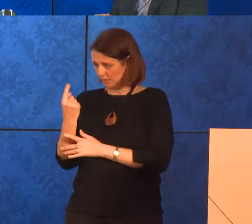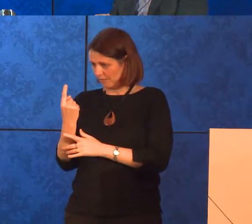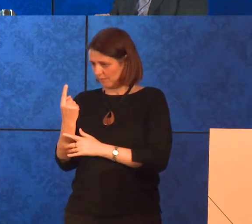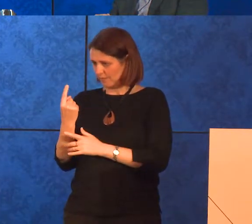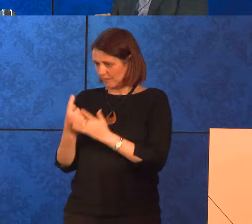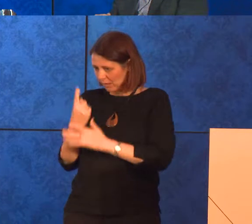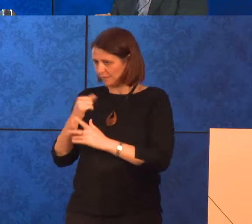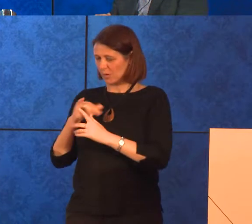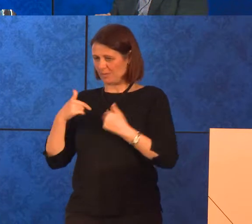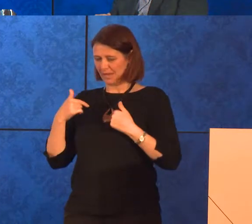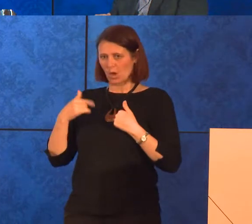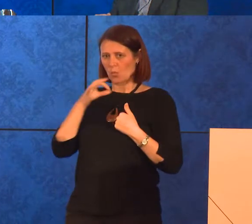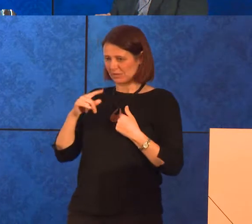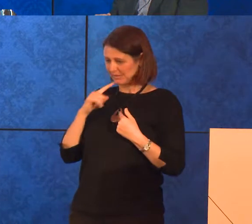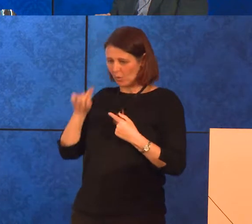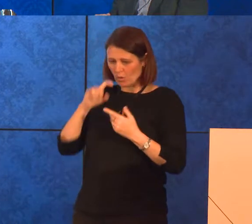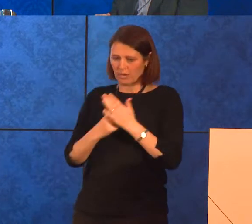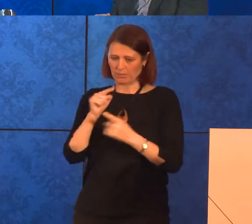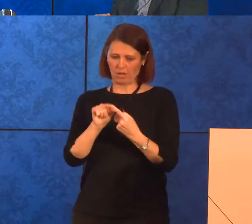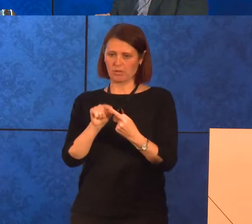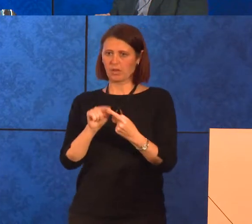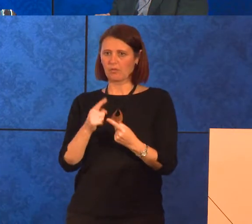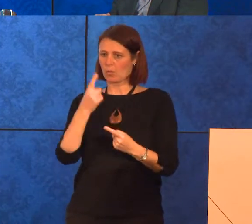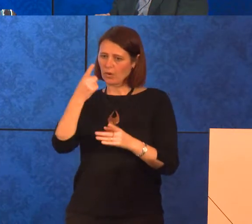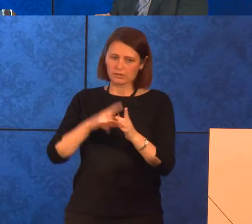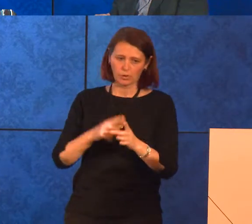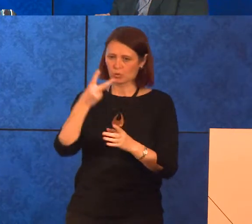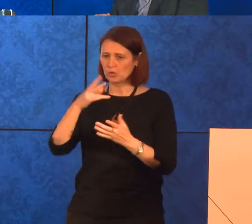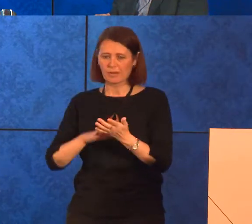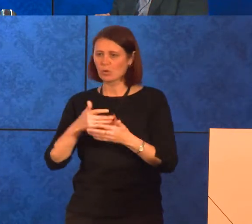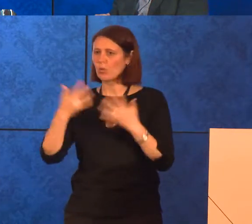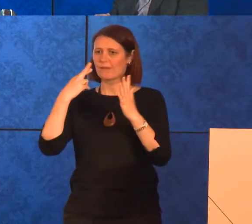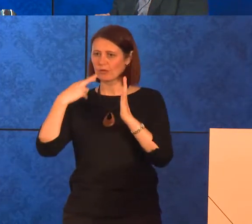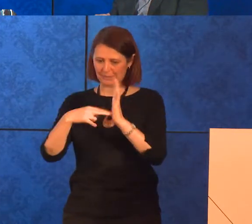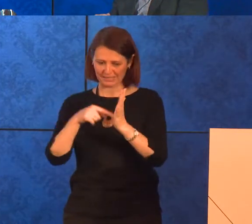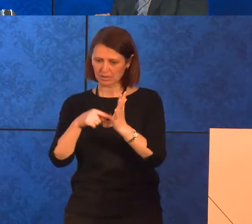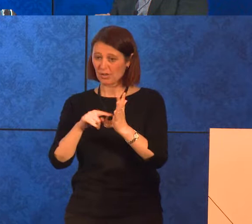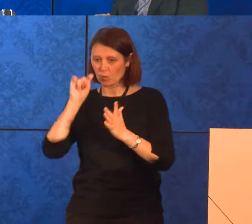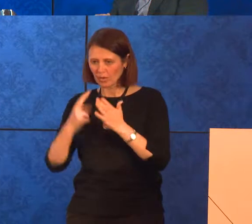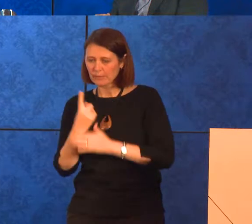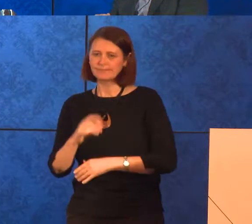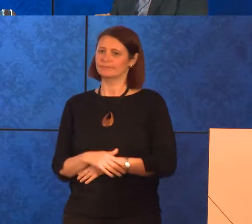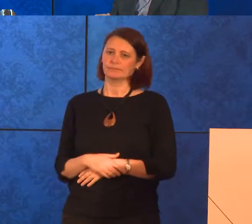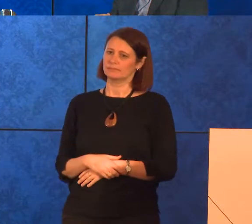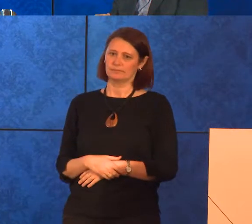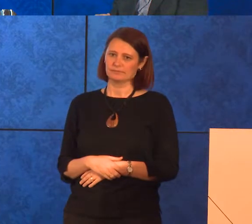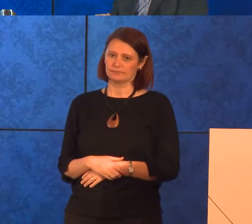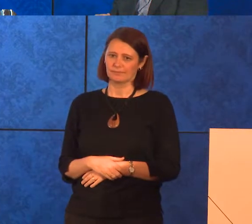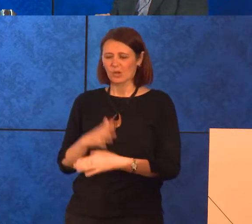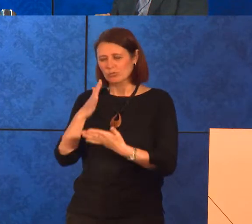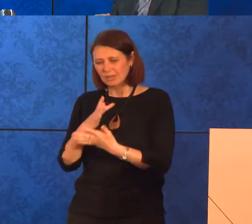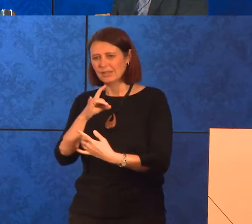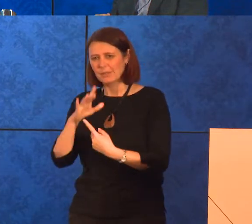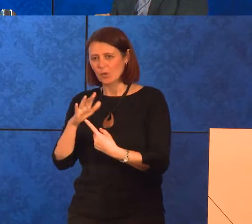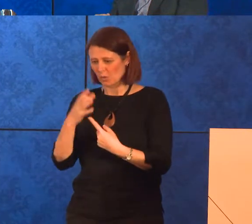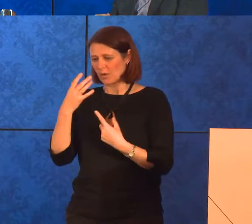going to happen by the time set, whether it was a year, 2 months, whatever the recommendations were. So it was really important